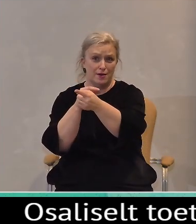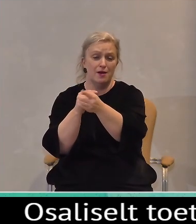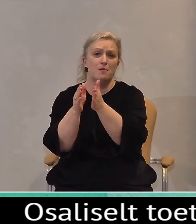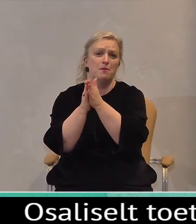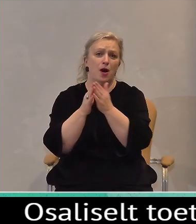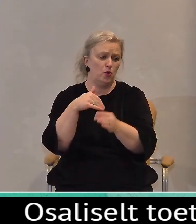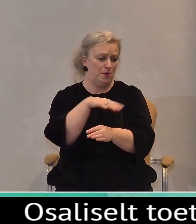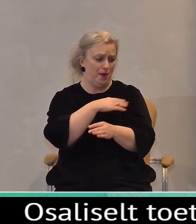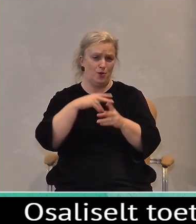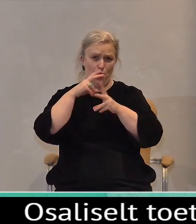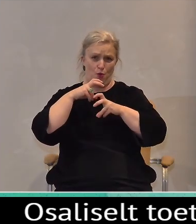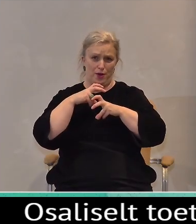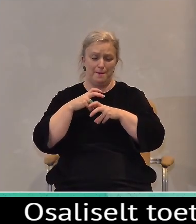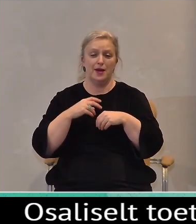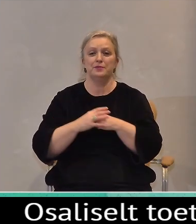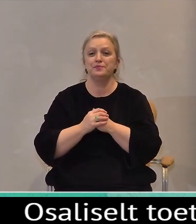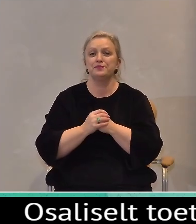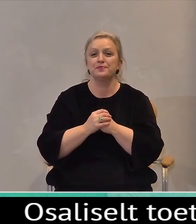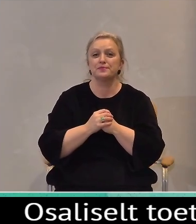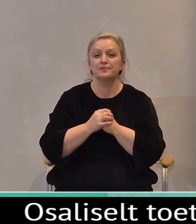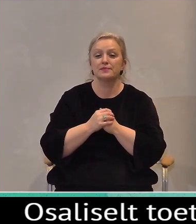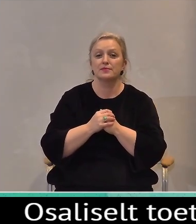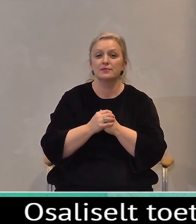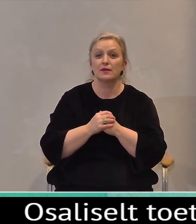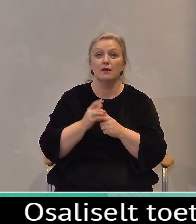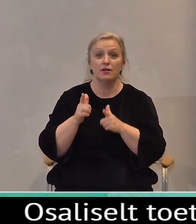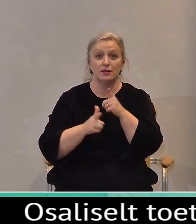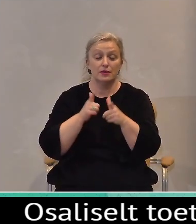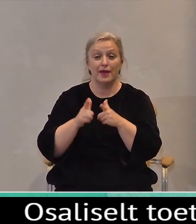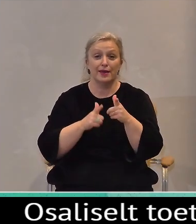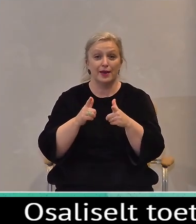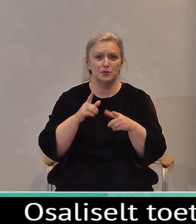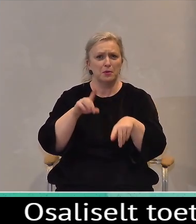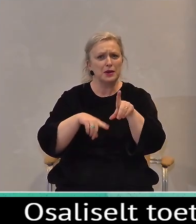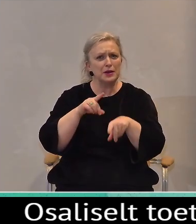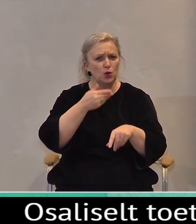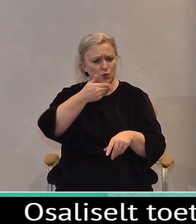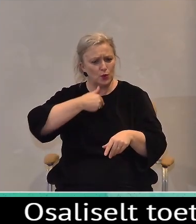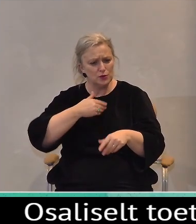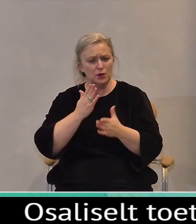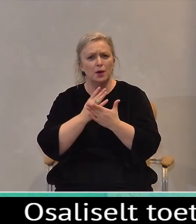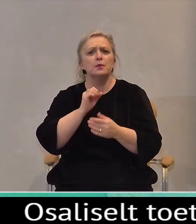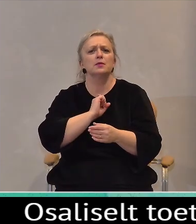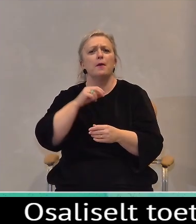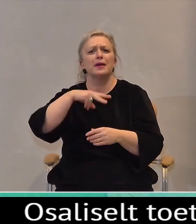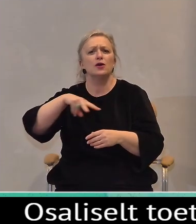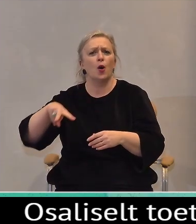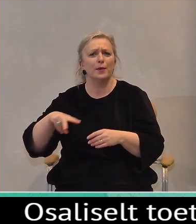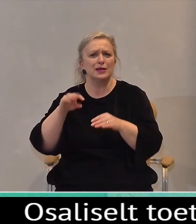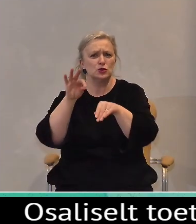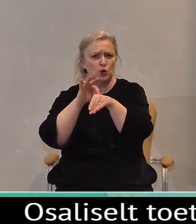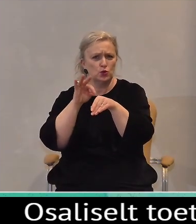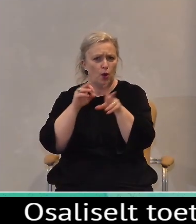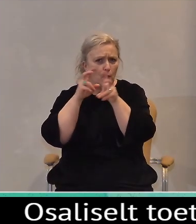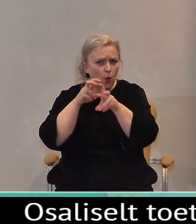myself. They wrote to us, "Please keep researching, we will find the money for you." I have sometimes been